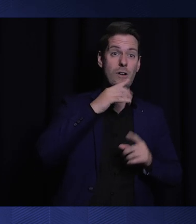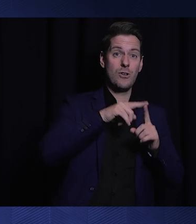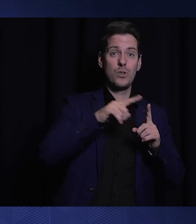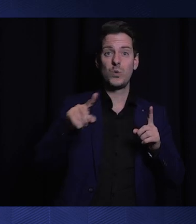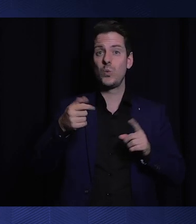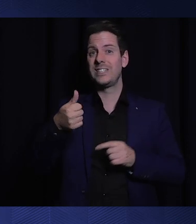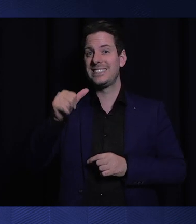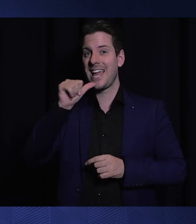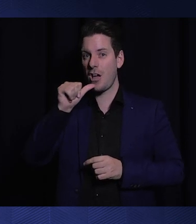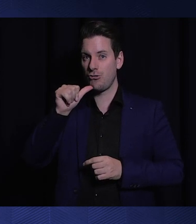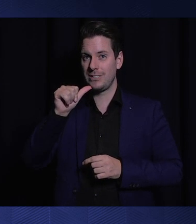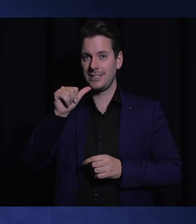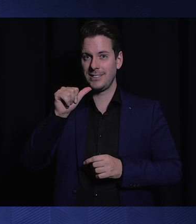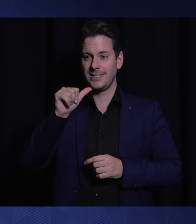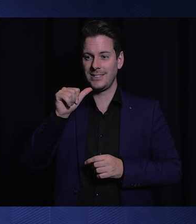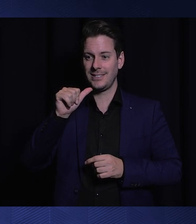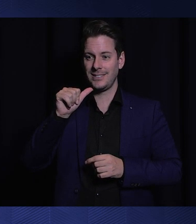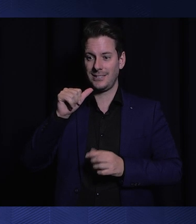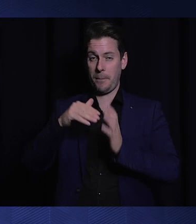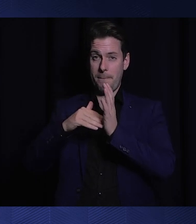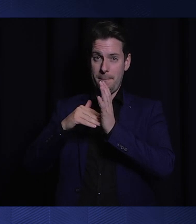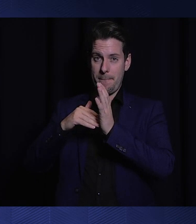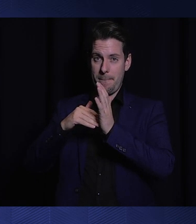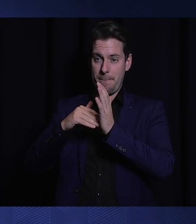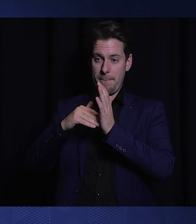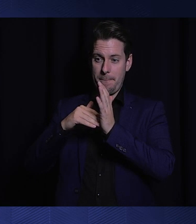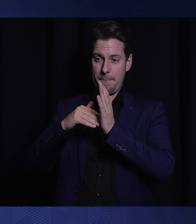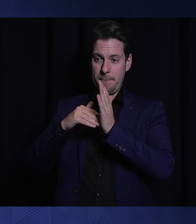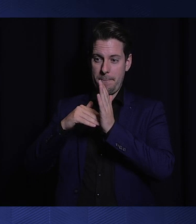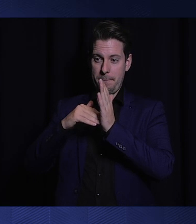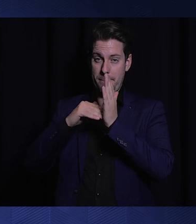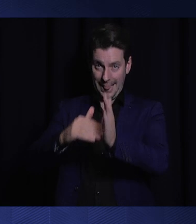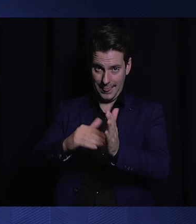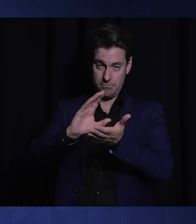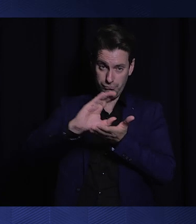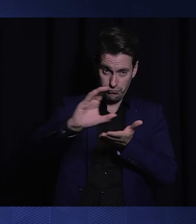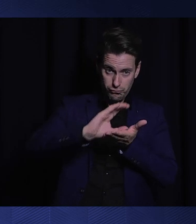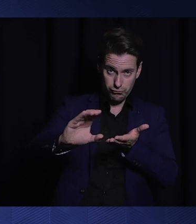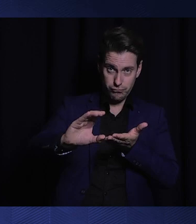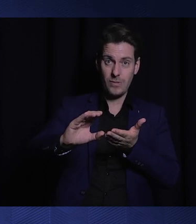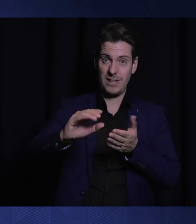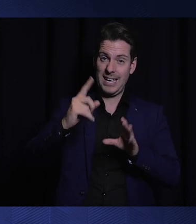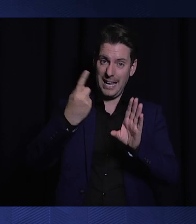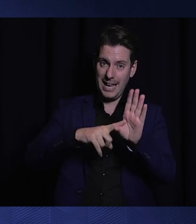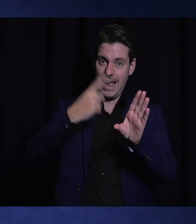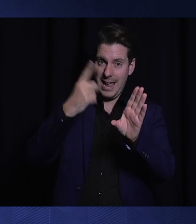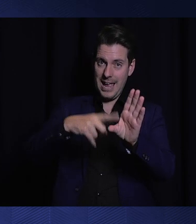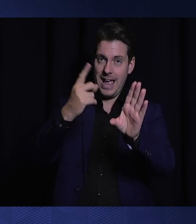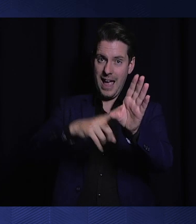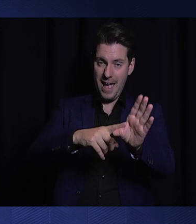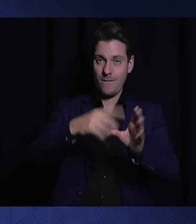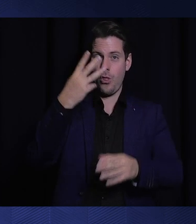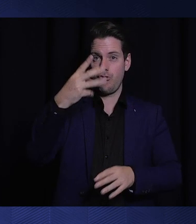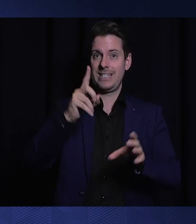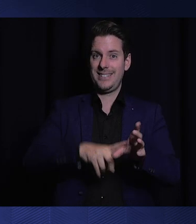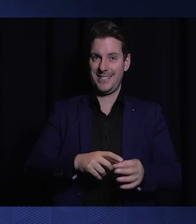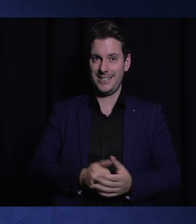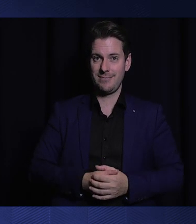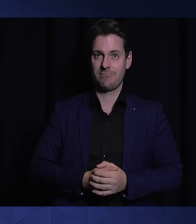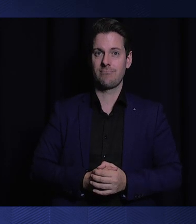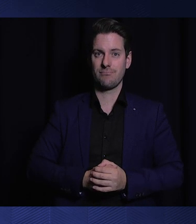million yuan per year for 3 years. Recently, China began to